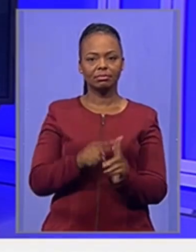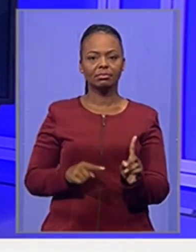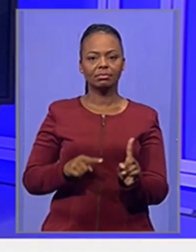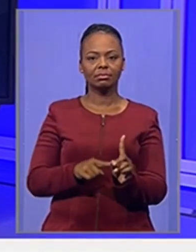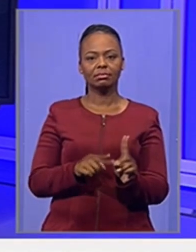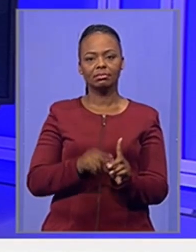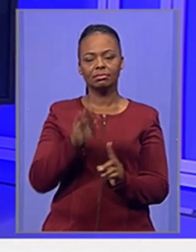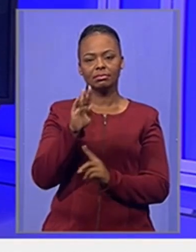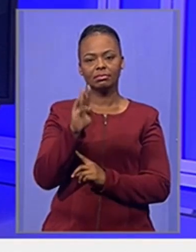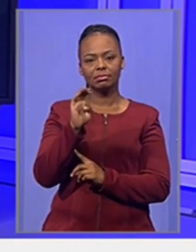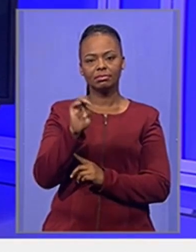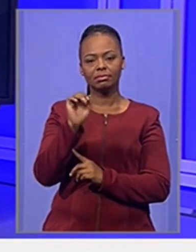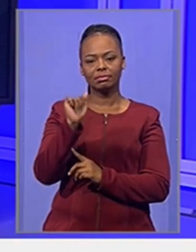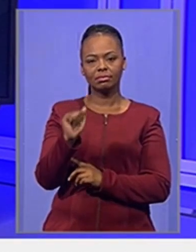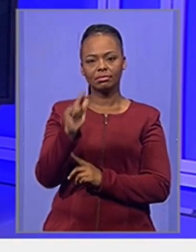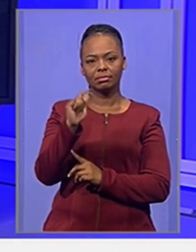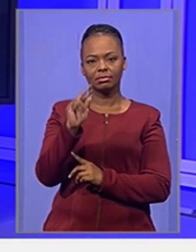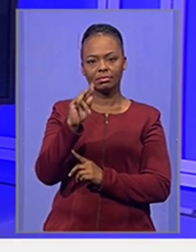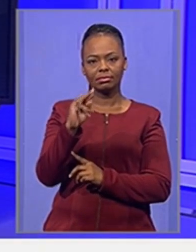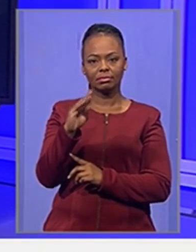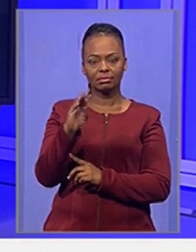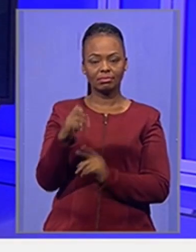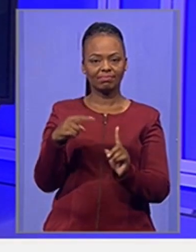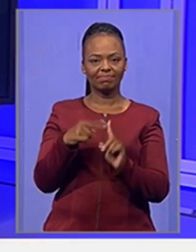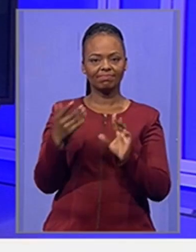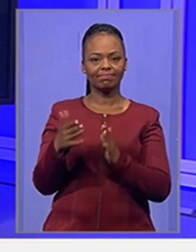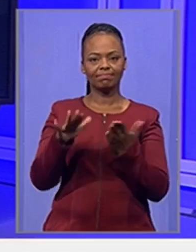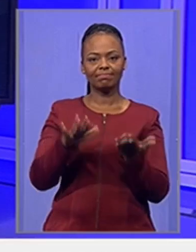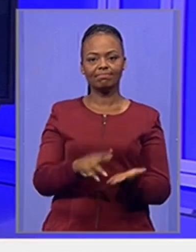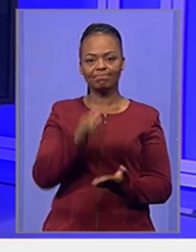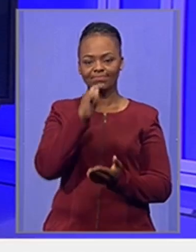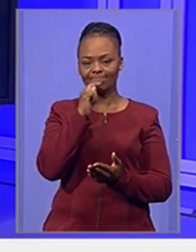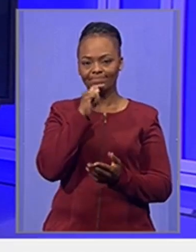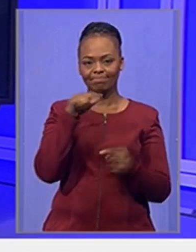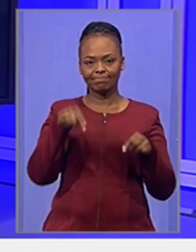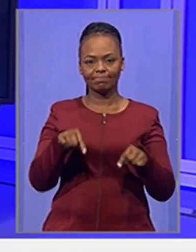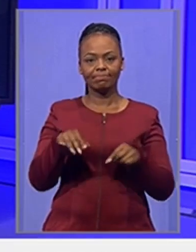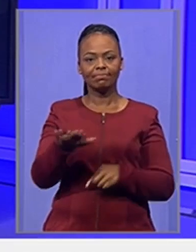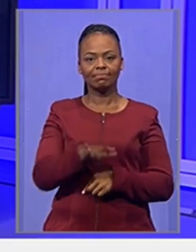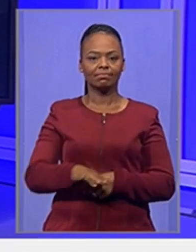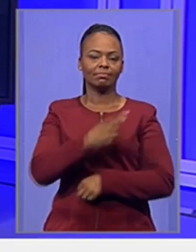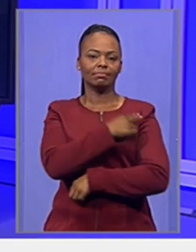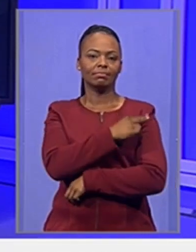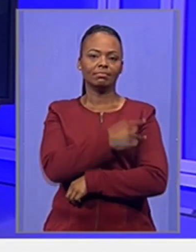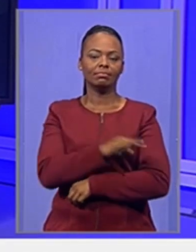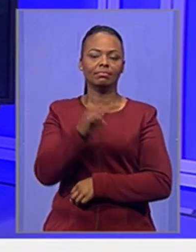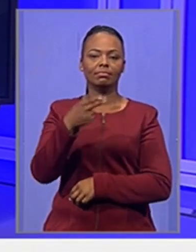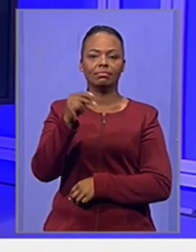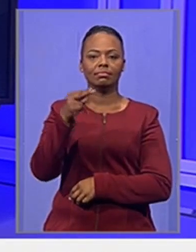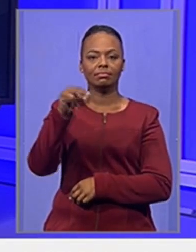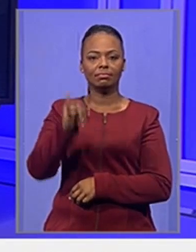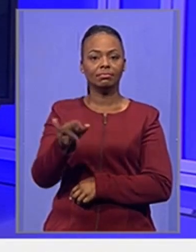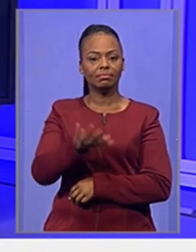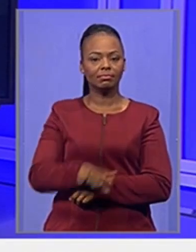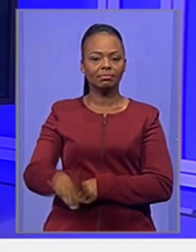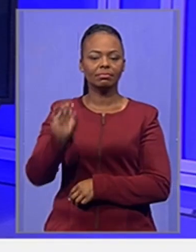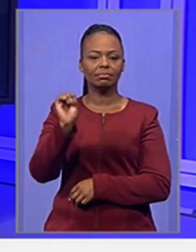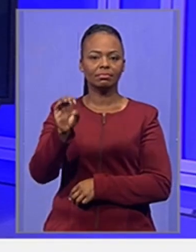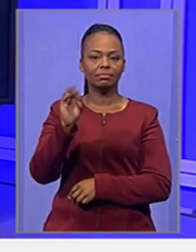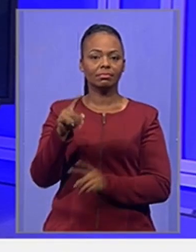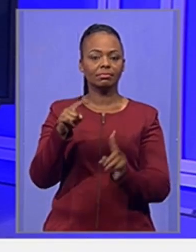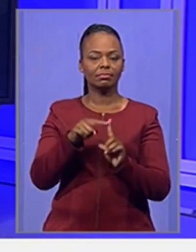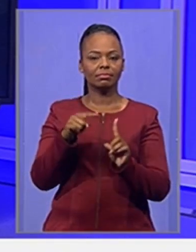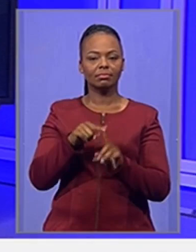eo Beatrice Mashof. Mashof o tlhokafetse mosong ono kwa bokelong ba Chris Hani Baragwanath kwa Soweto a le dingwaga